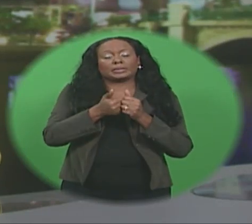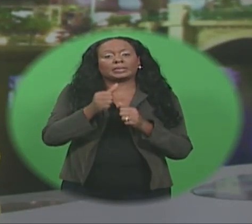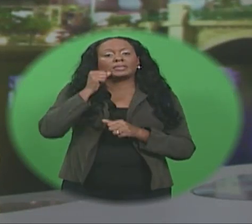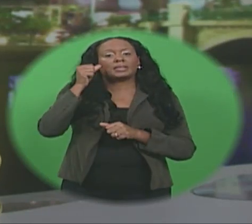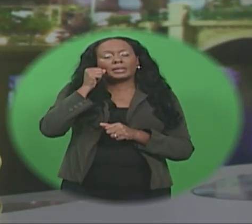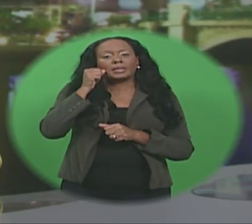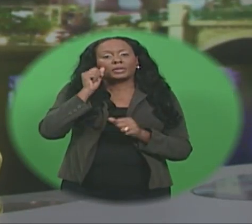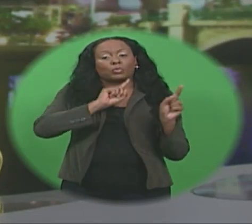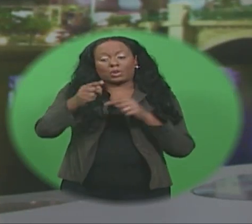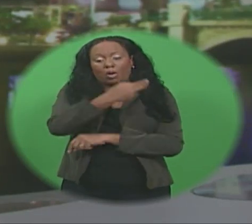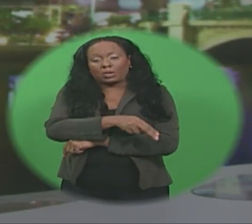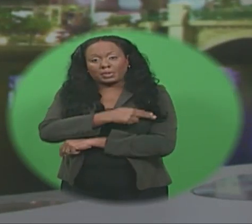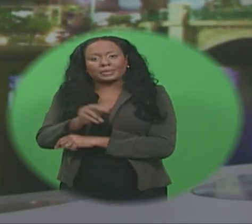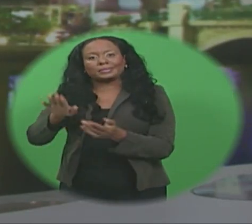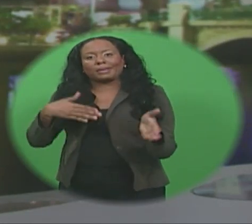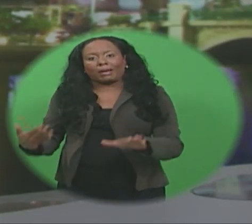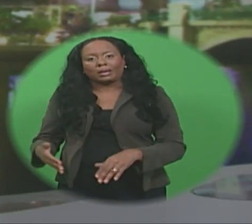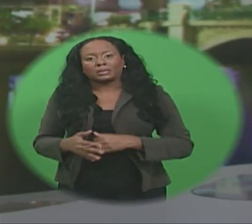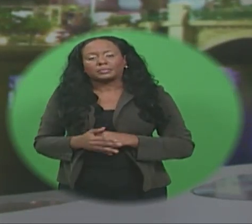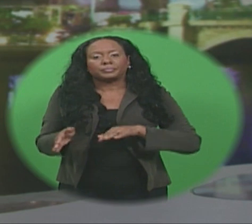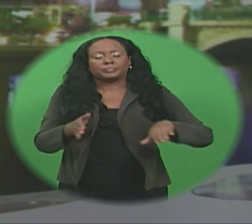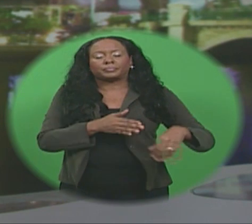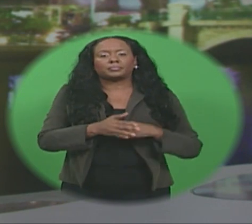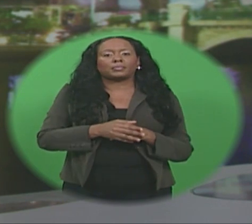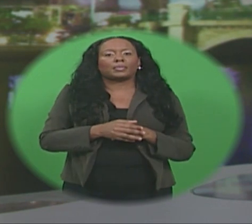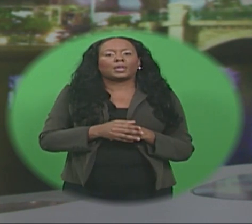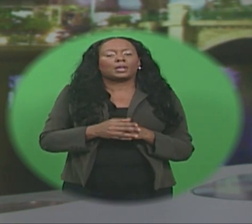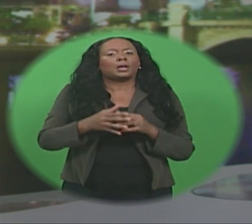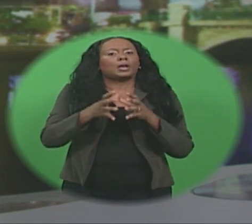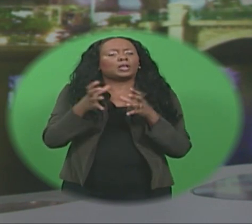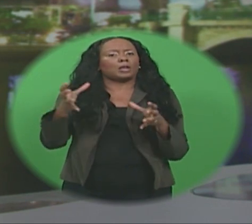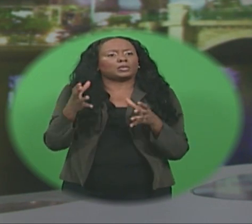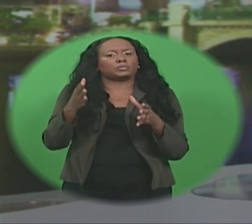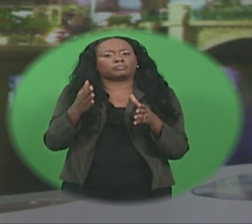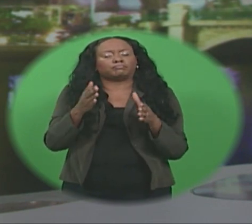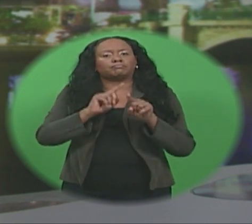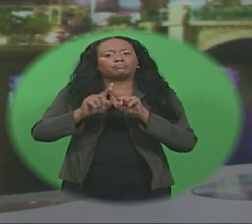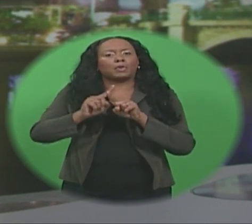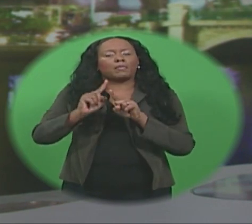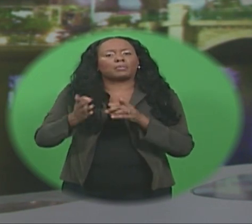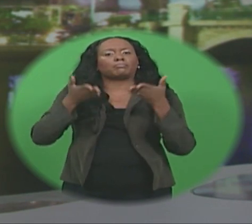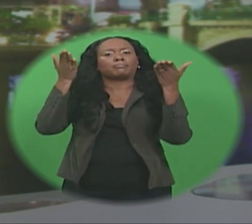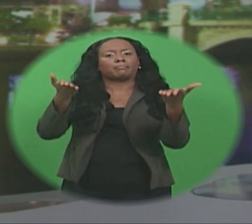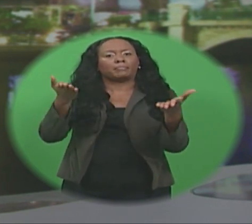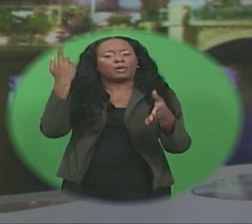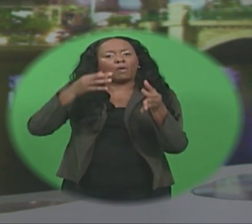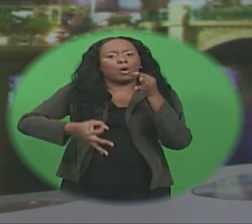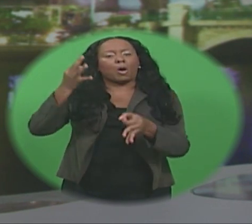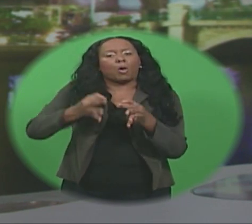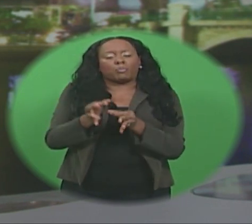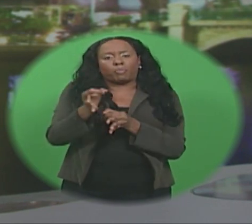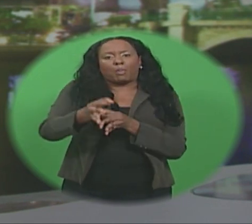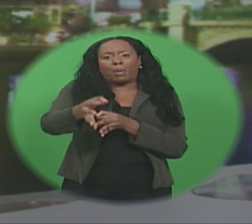The backlog of court cases has started to impact prisoners on remand, and Superintendent of Prisons Lieutenant Colonel John Nurse says